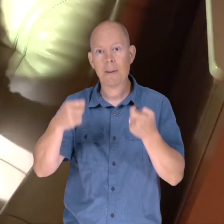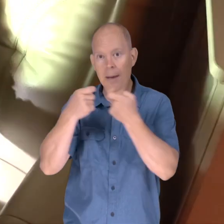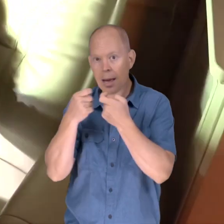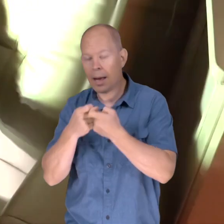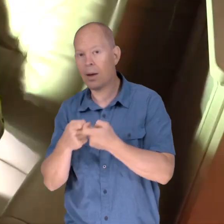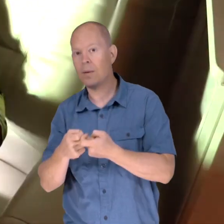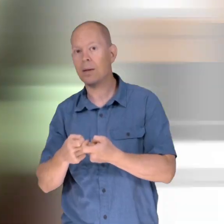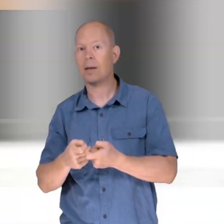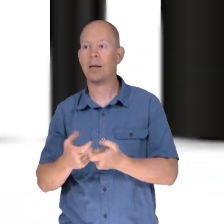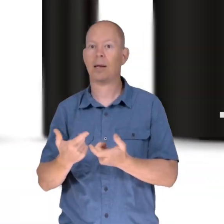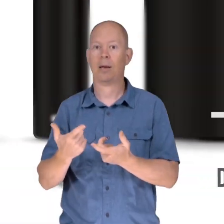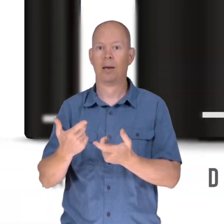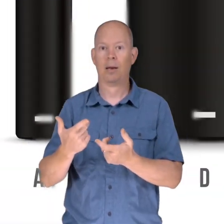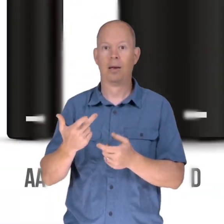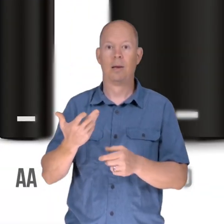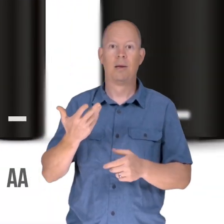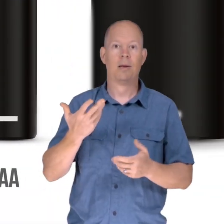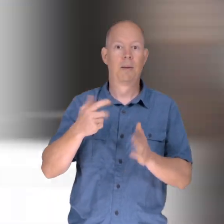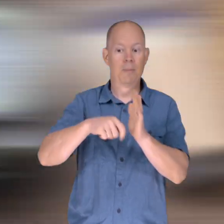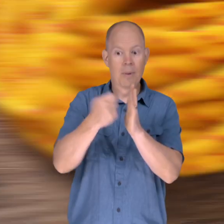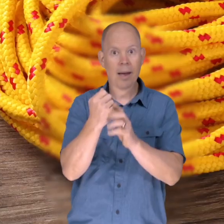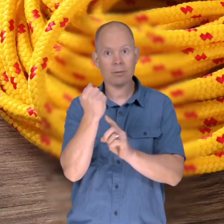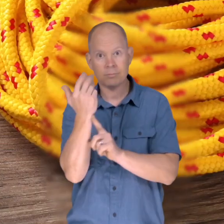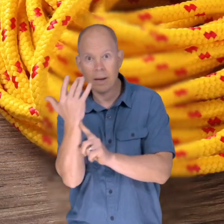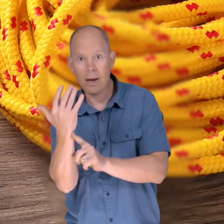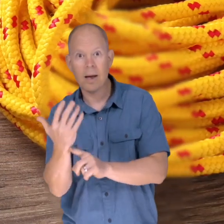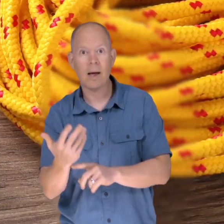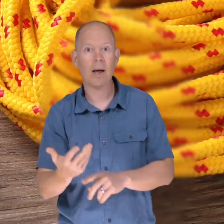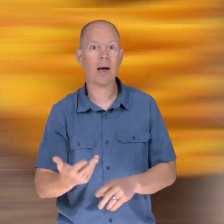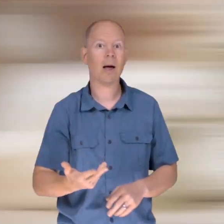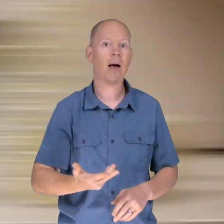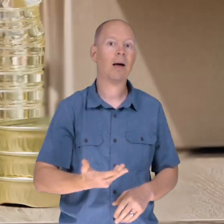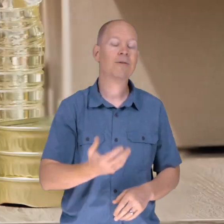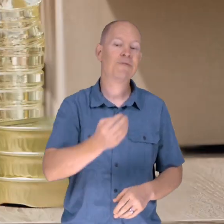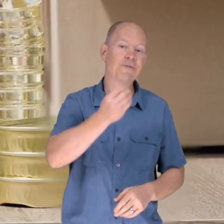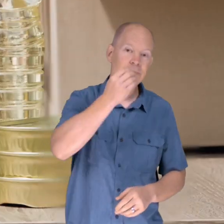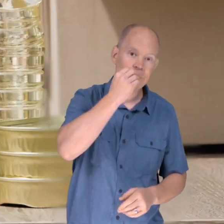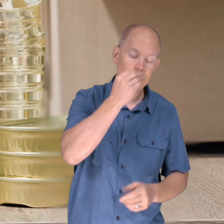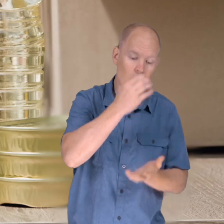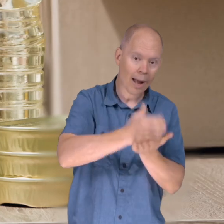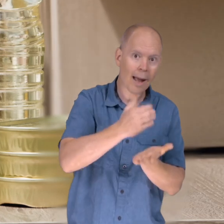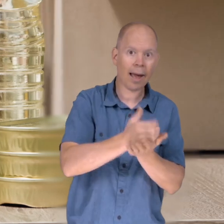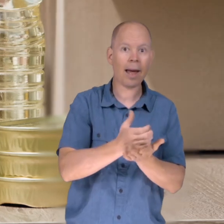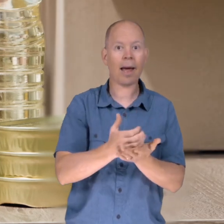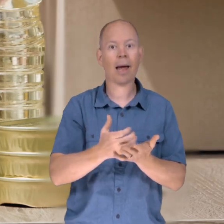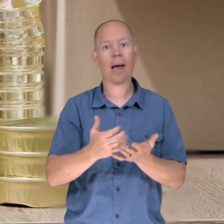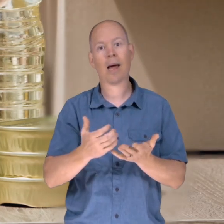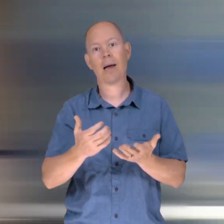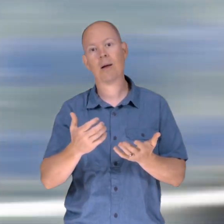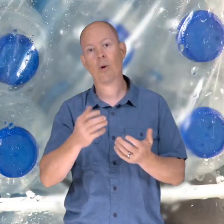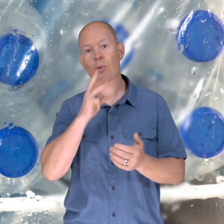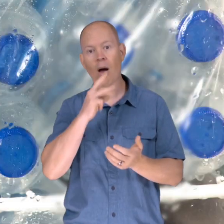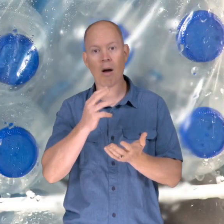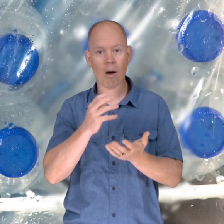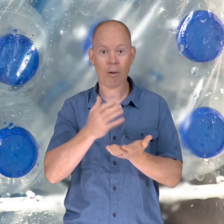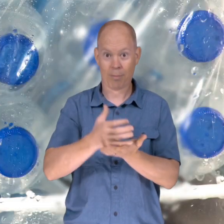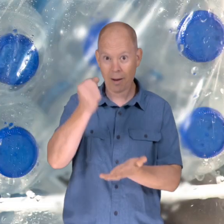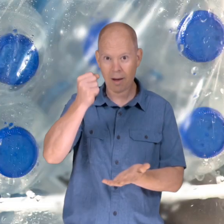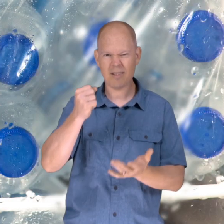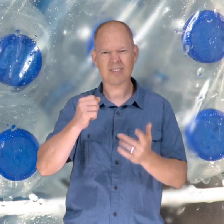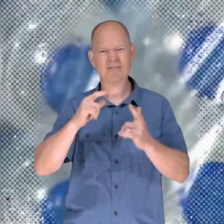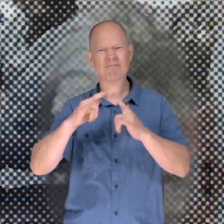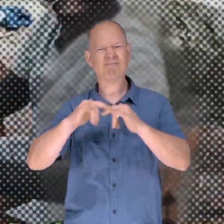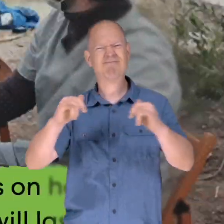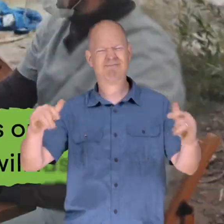flashlights, batteries, matches, non-perishable food, and bottled